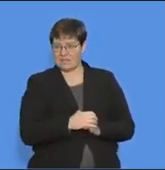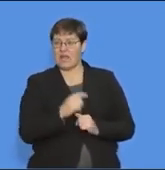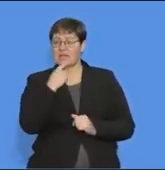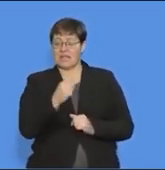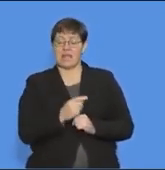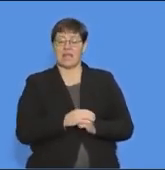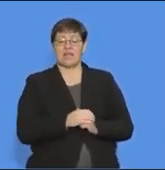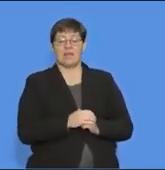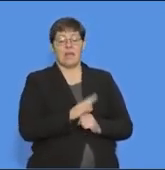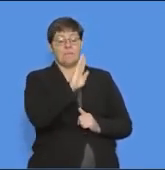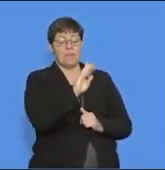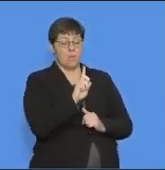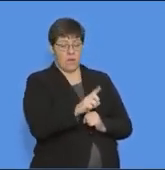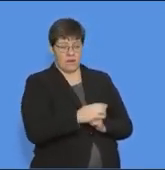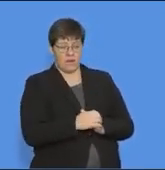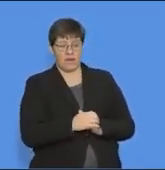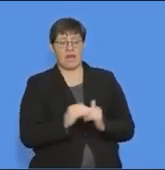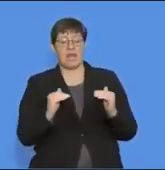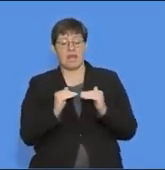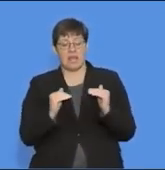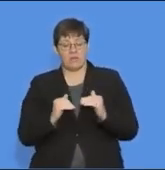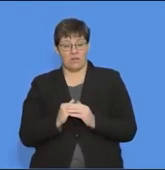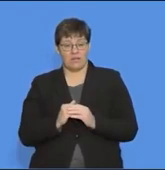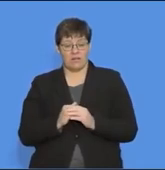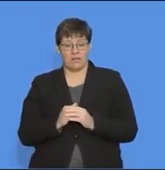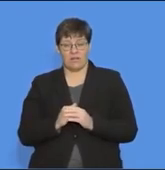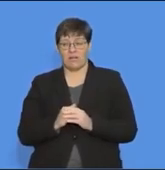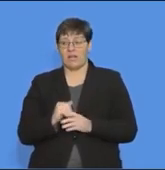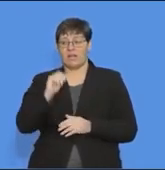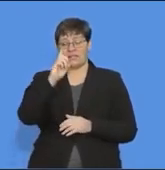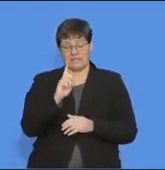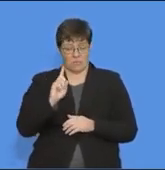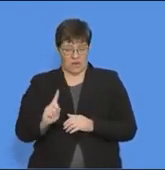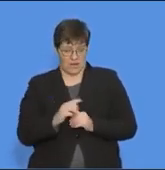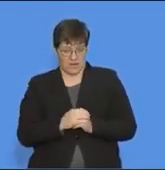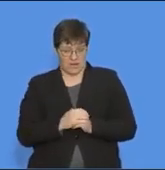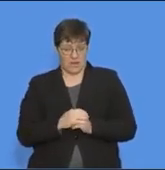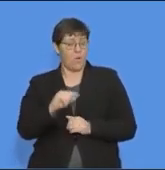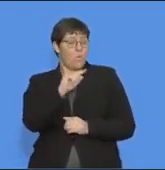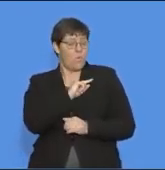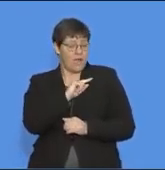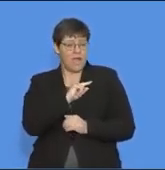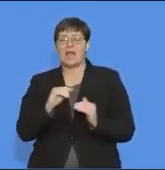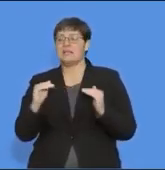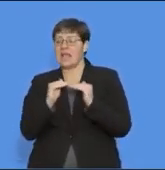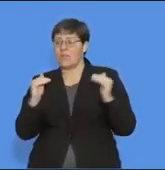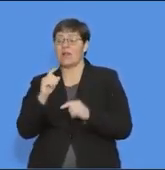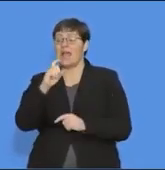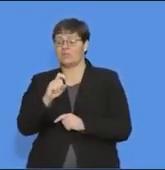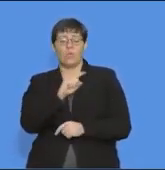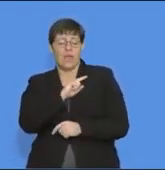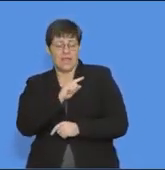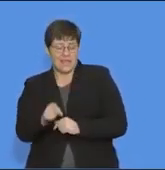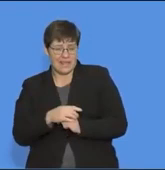So I will then quickly say B1 is equals to D1, and this is equals to